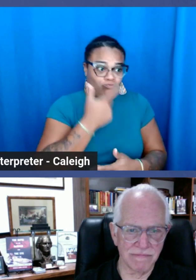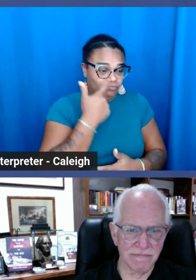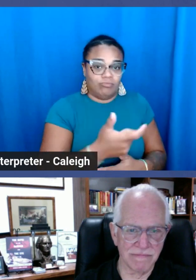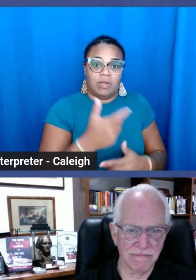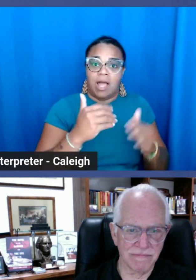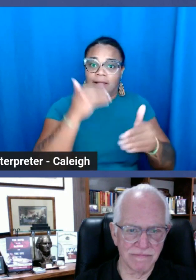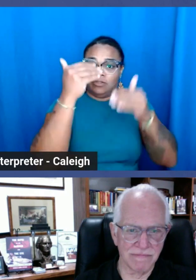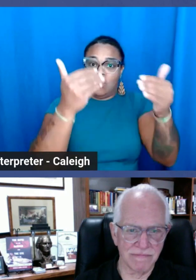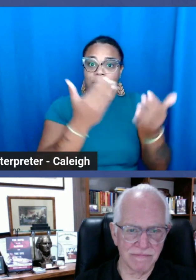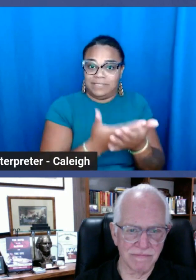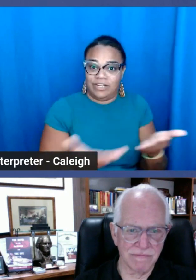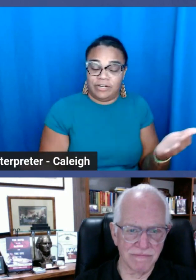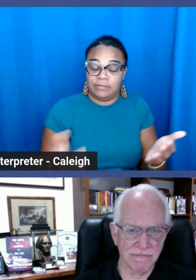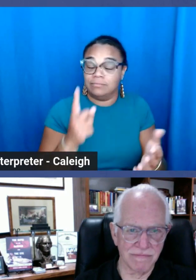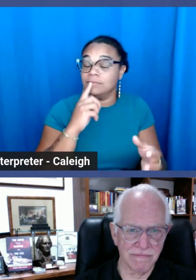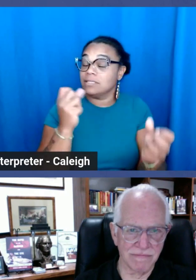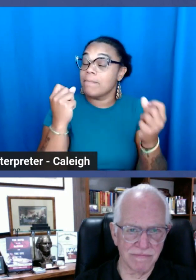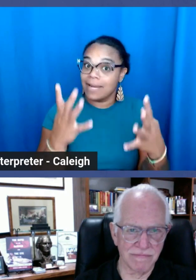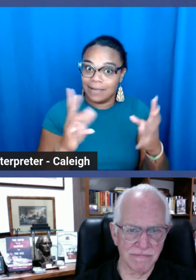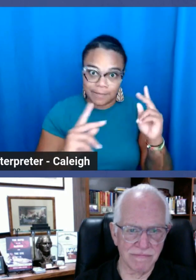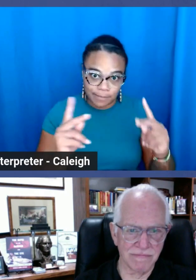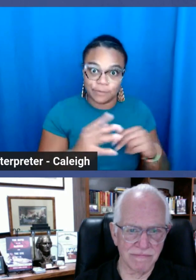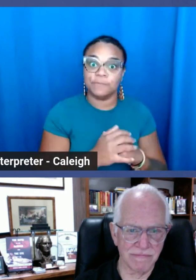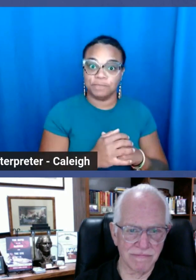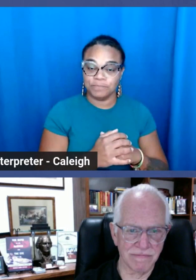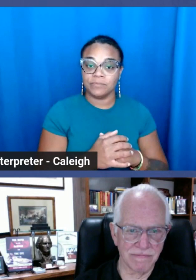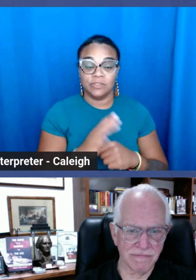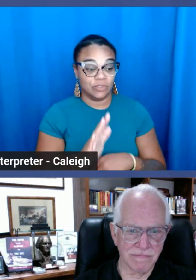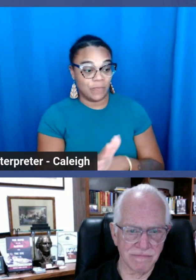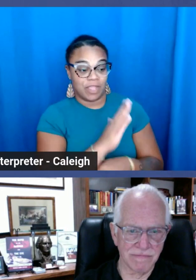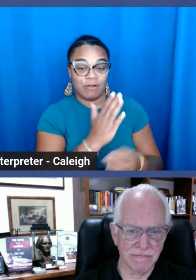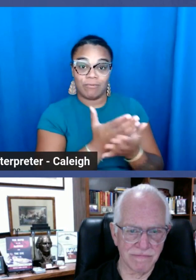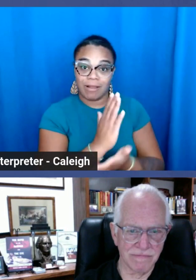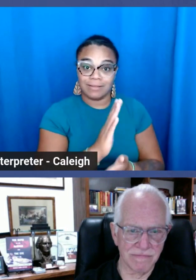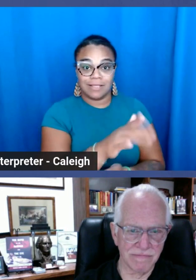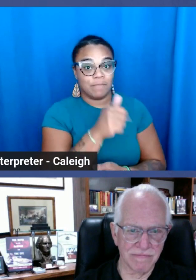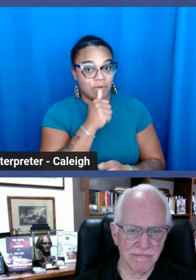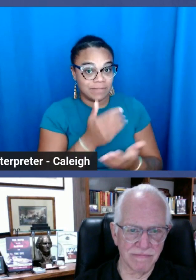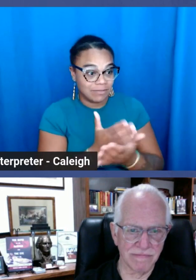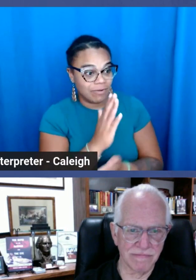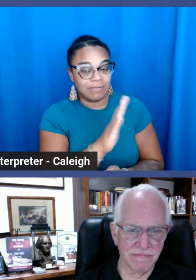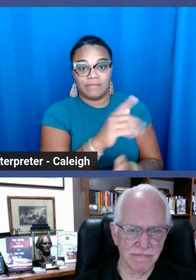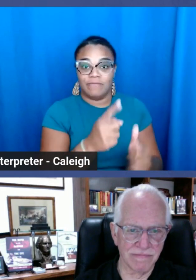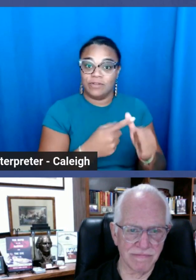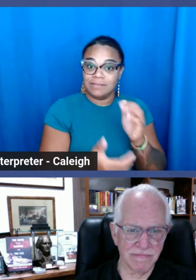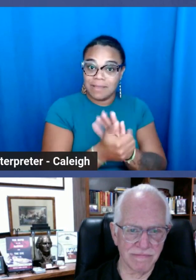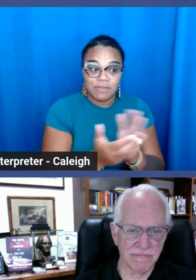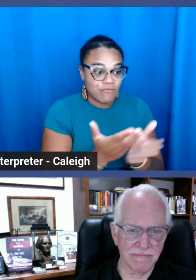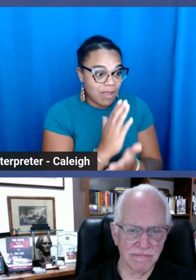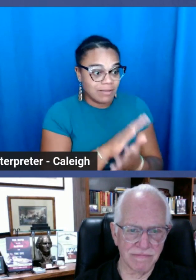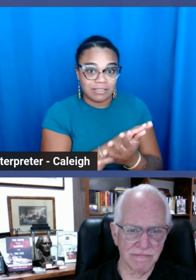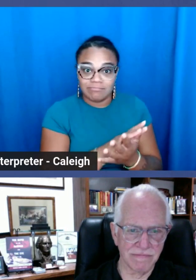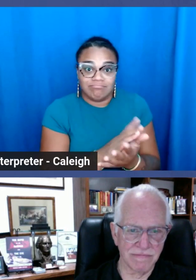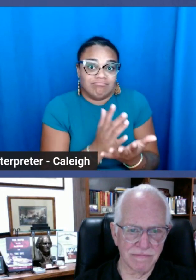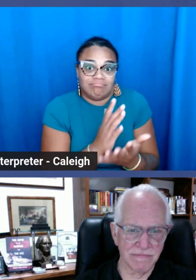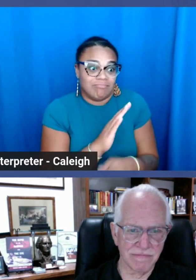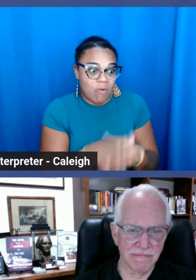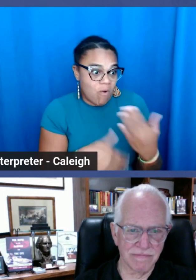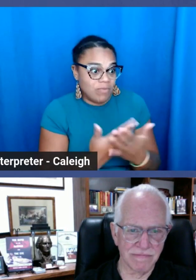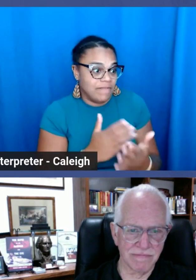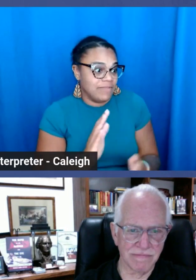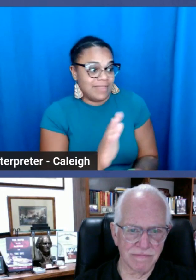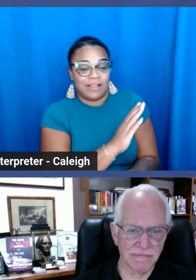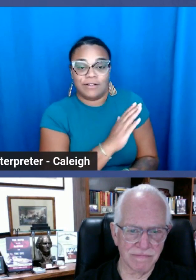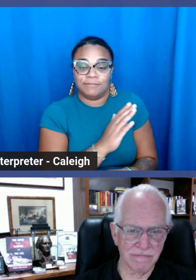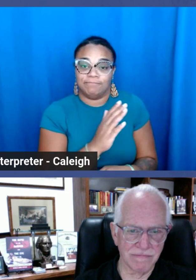that content, and so their rights, their privacy rights, their First Amendment rights, and the obligations that they're